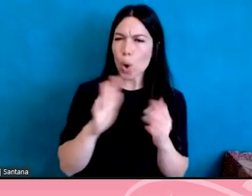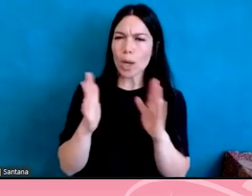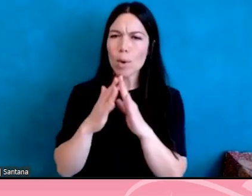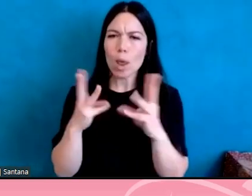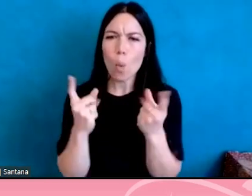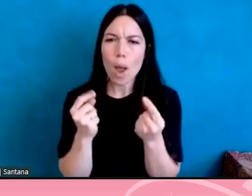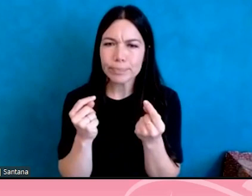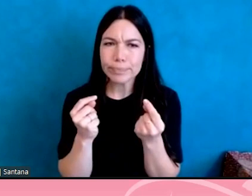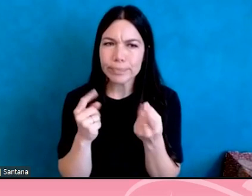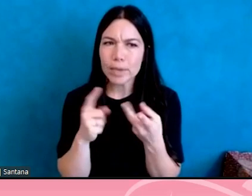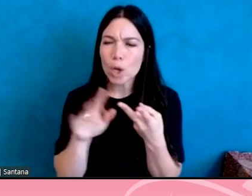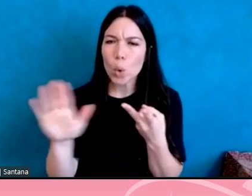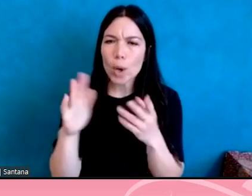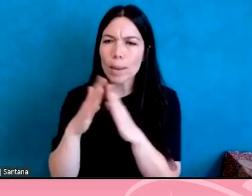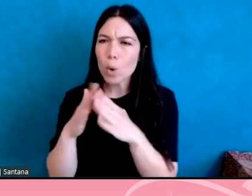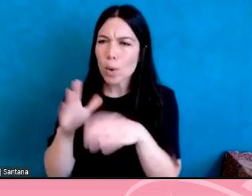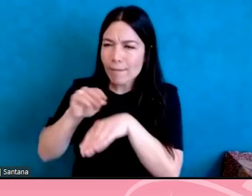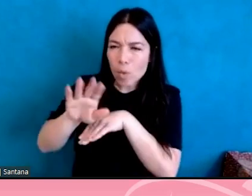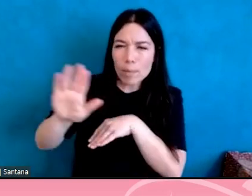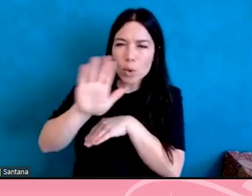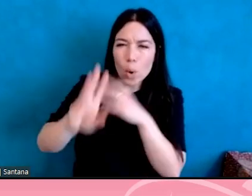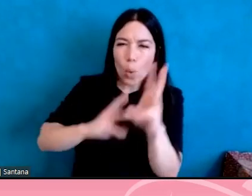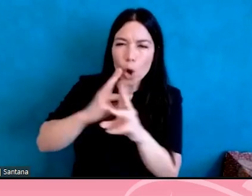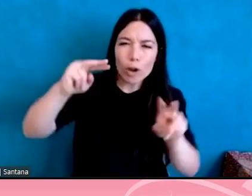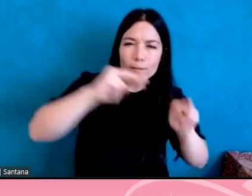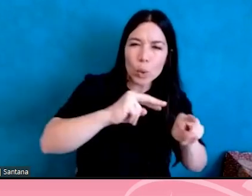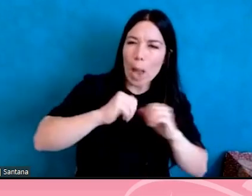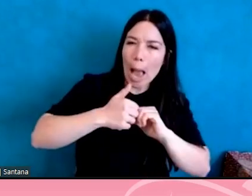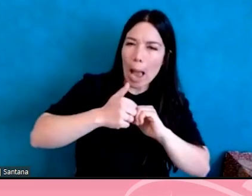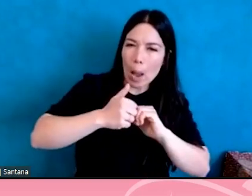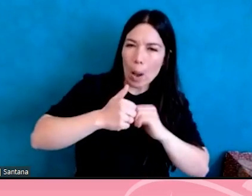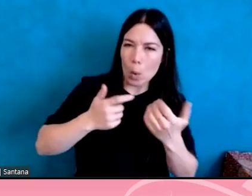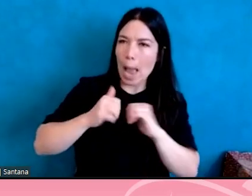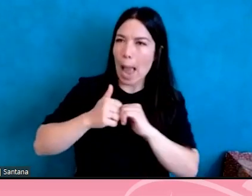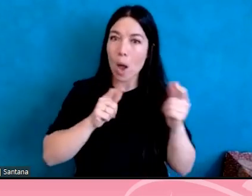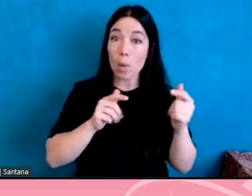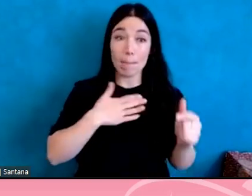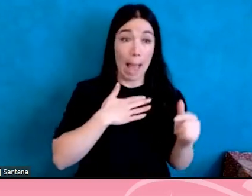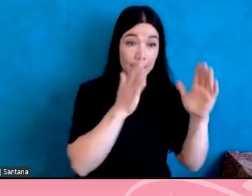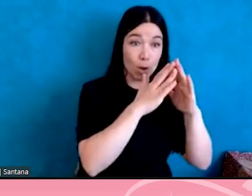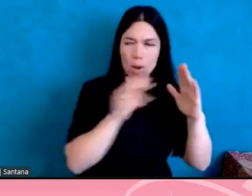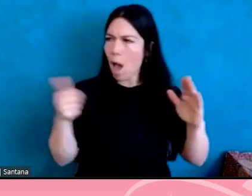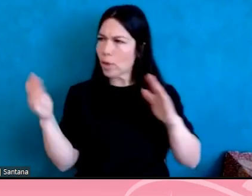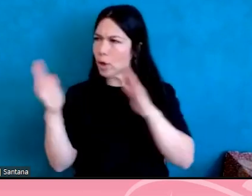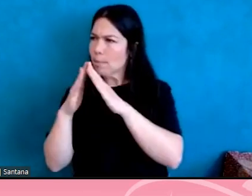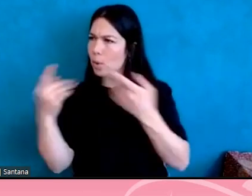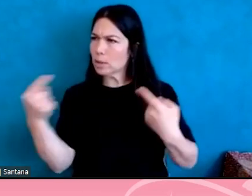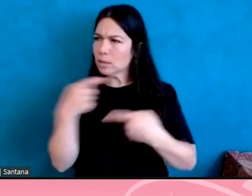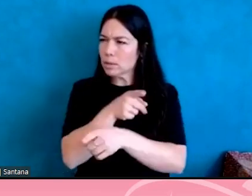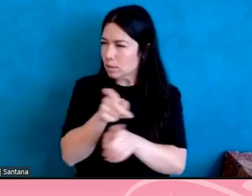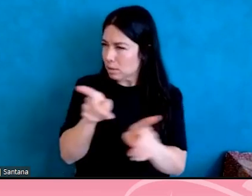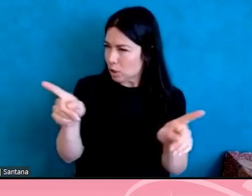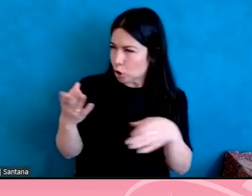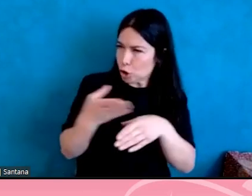your worldview? How do you integrate your ideas with those of the other communities? And do you have a binary view of what's correct